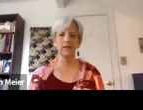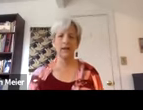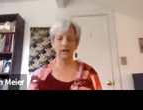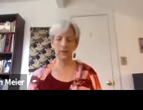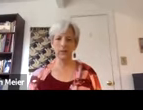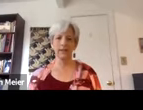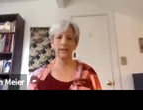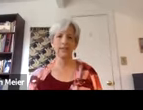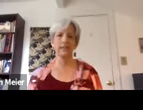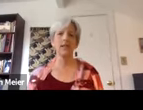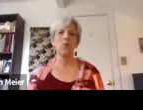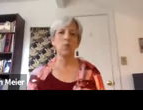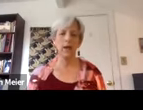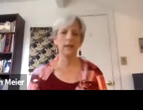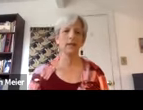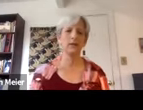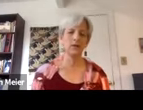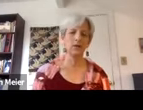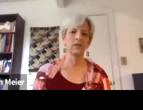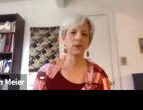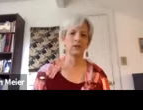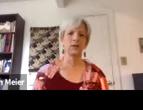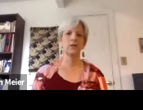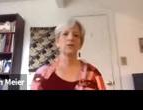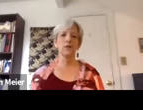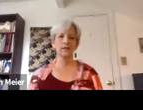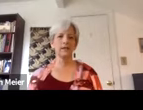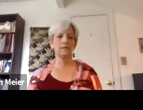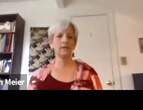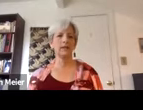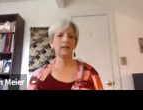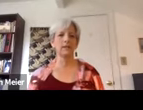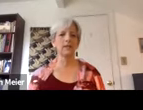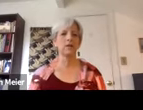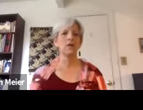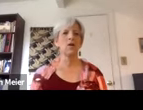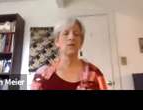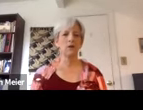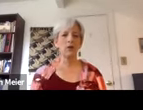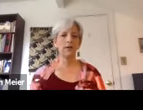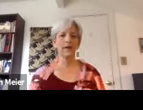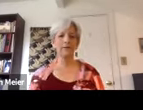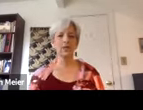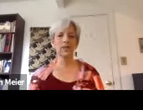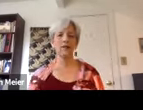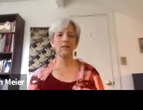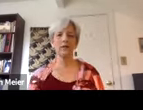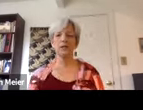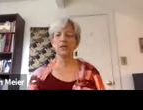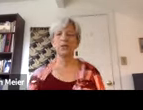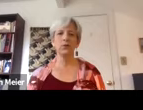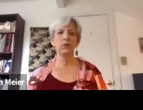believe the abuse allegation when the accused abuser cross-claimed alienation. Overall, that averages